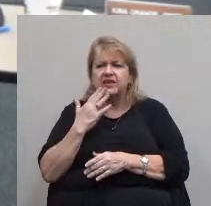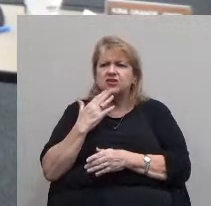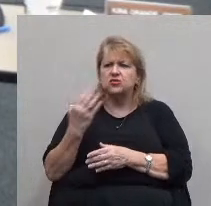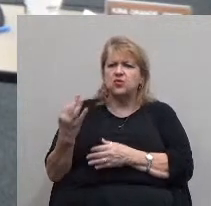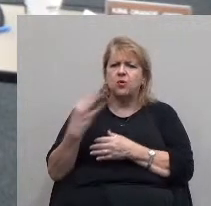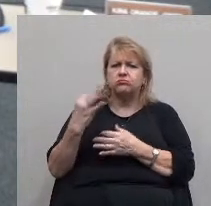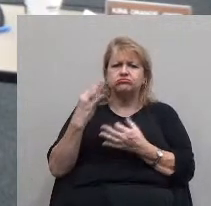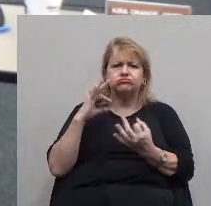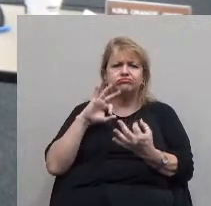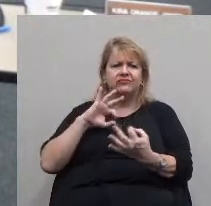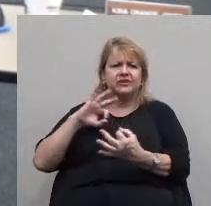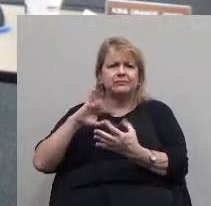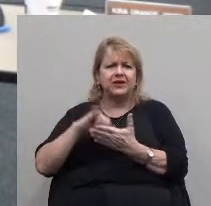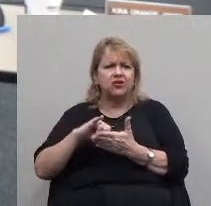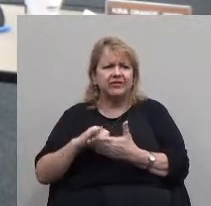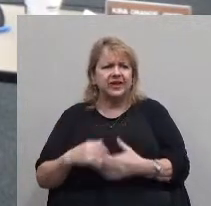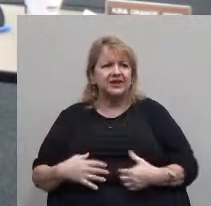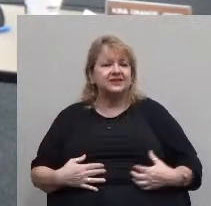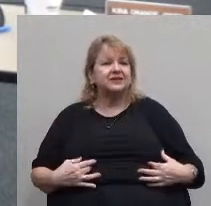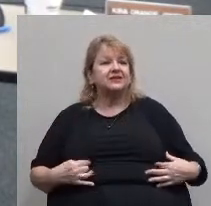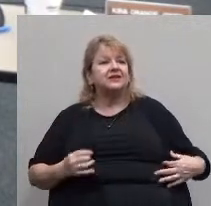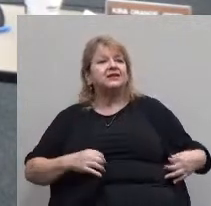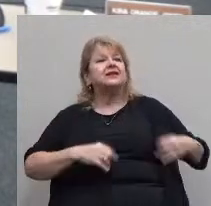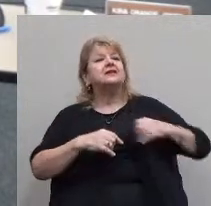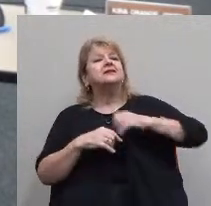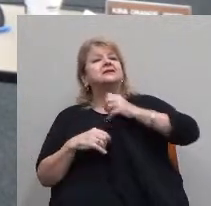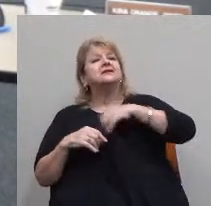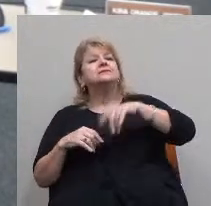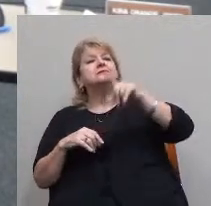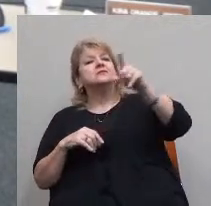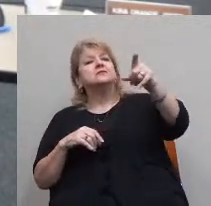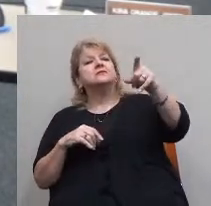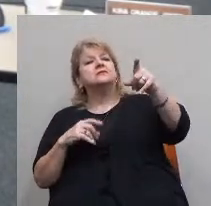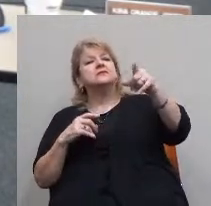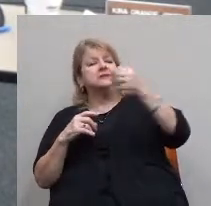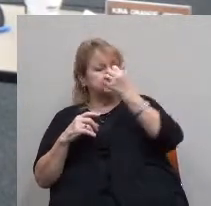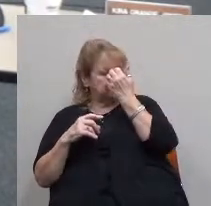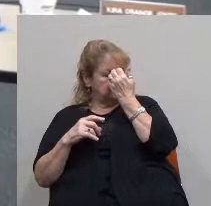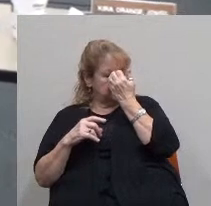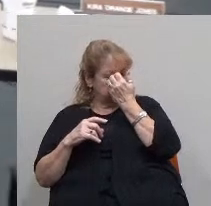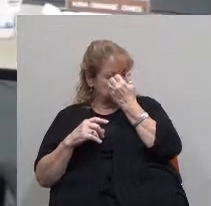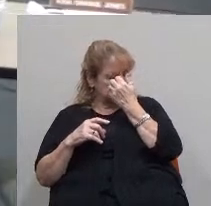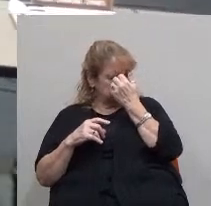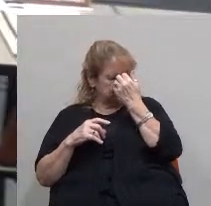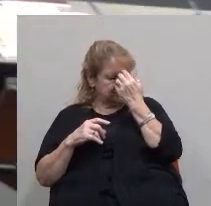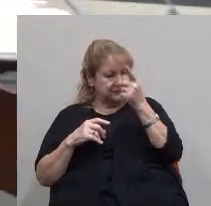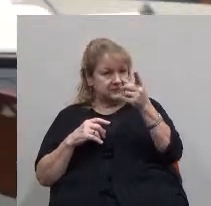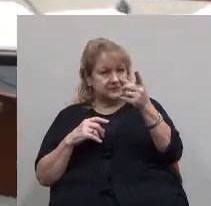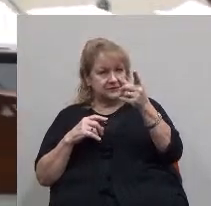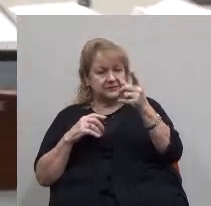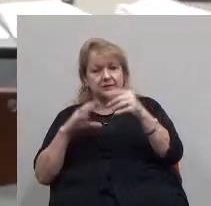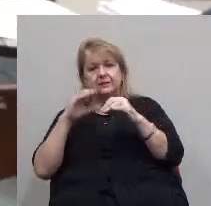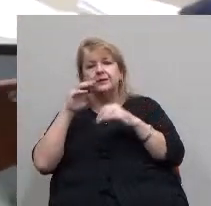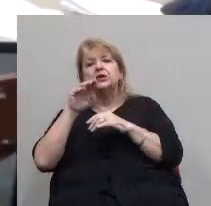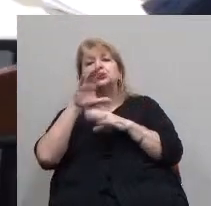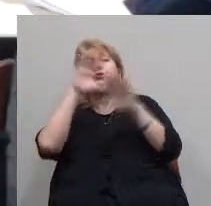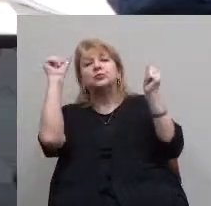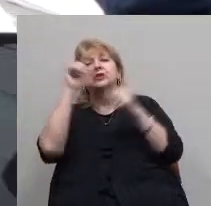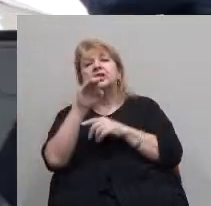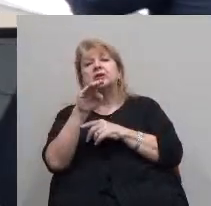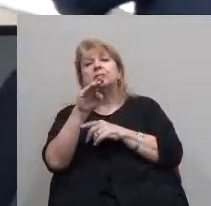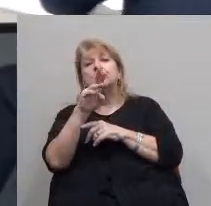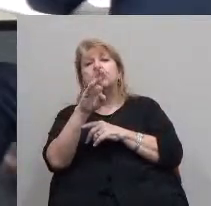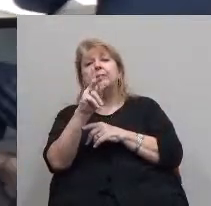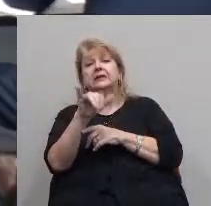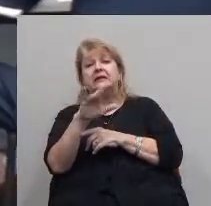those inputs on that. I want to go back to Superintendent Brumley's comment. I appreciate the